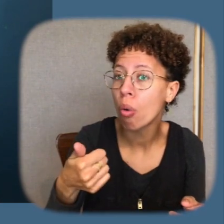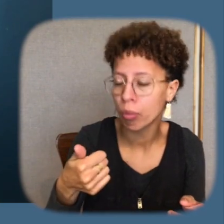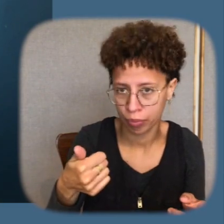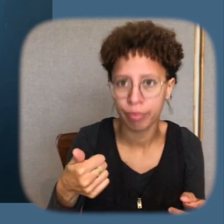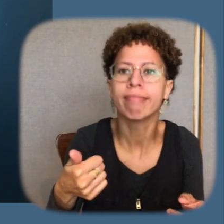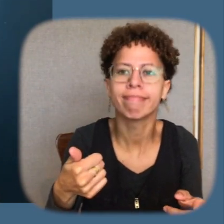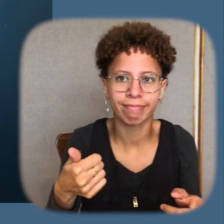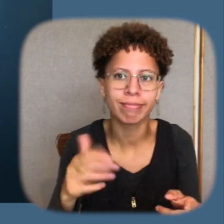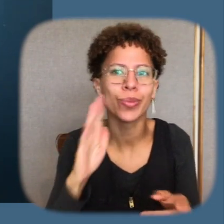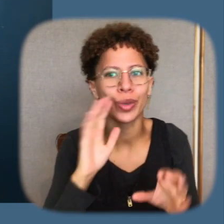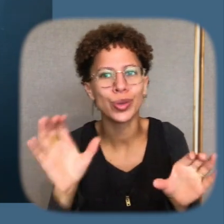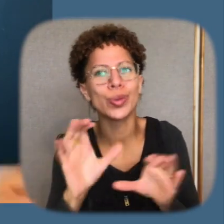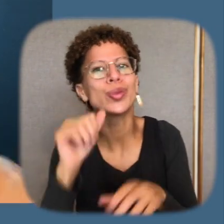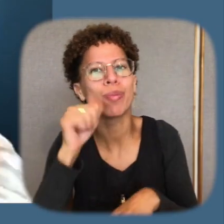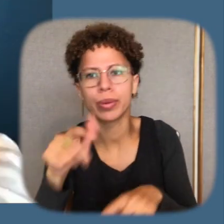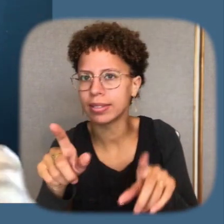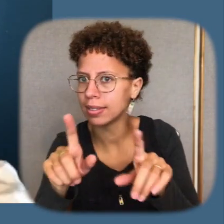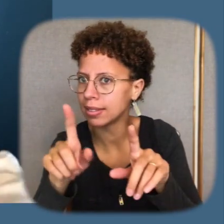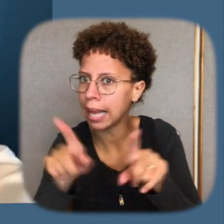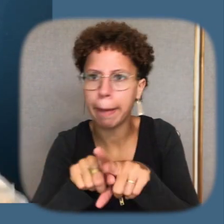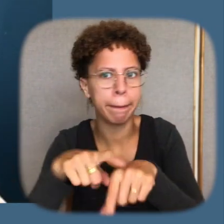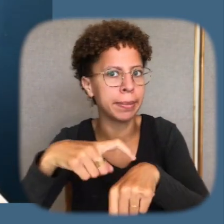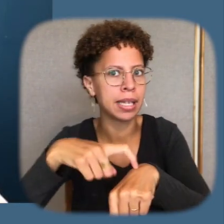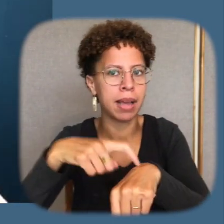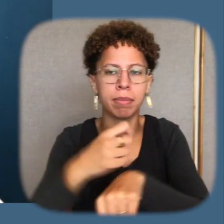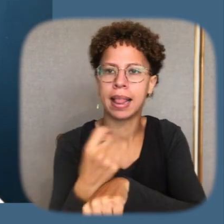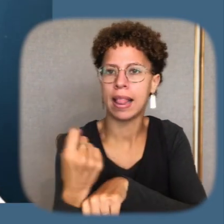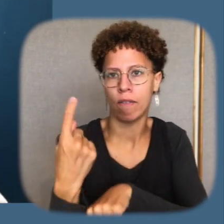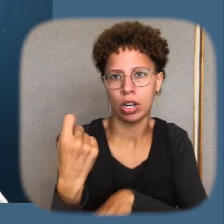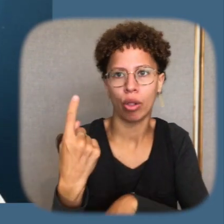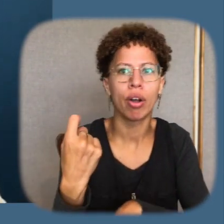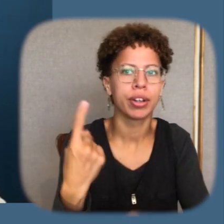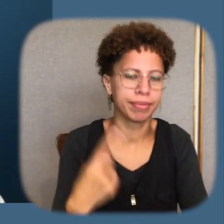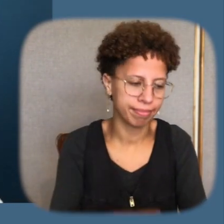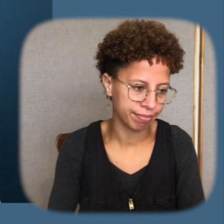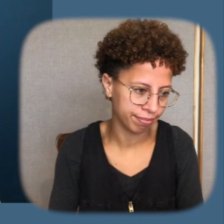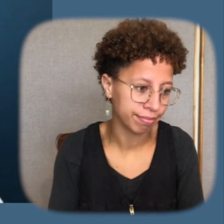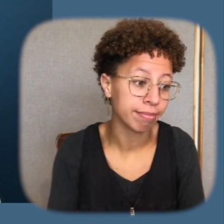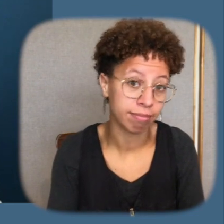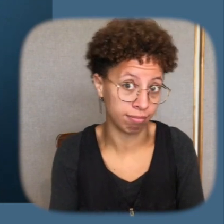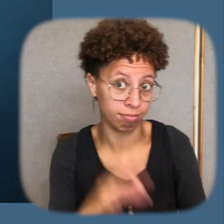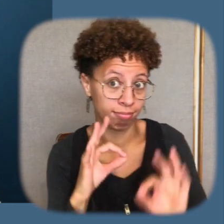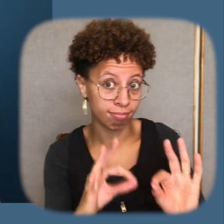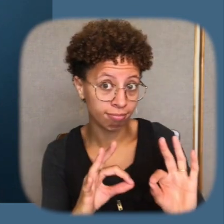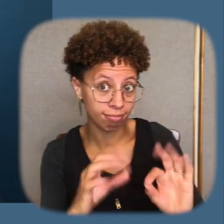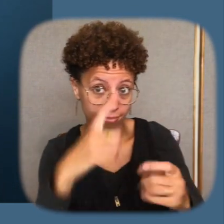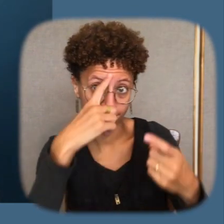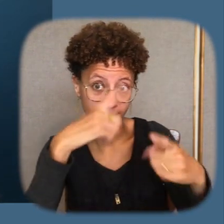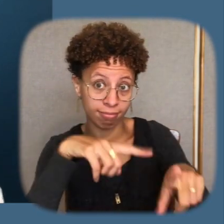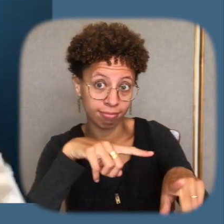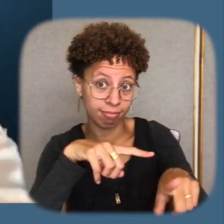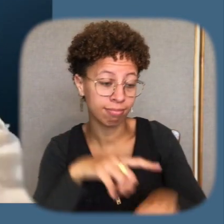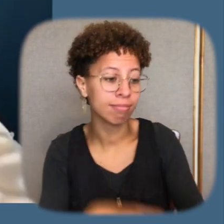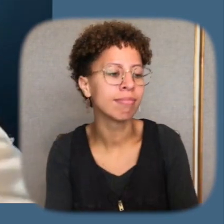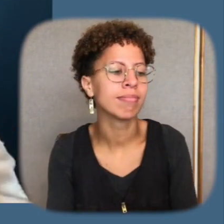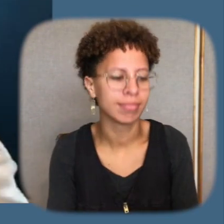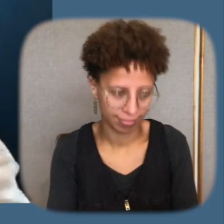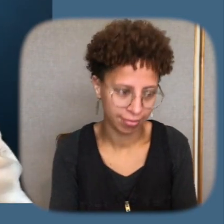Tomorrow. Yeah, we'll do it at the same time tomorrow at 11 o'clock. Deal?